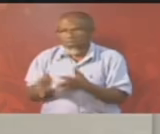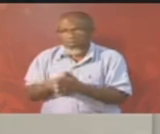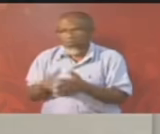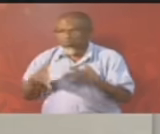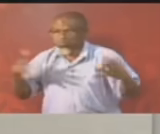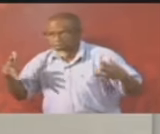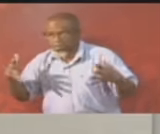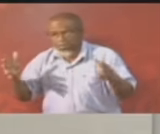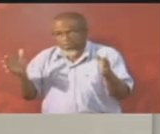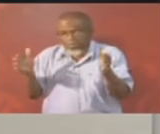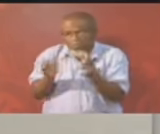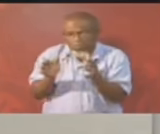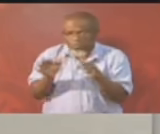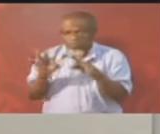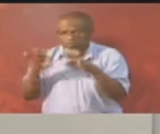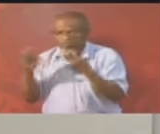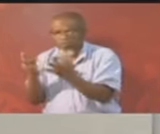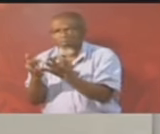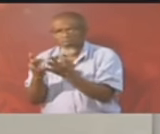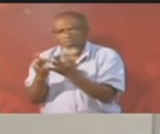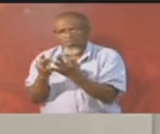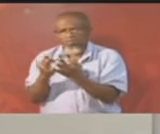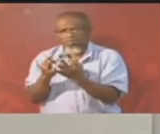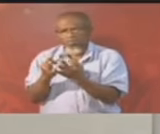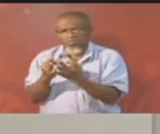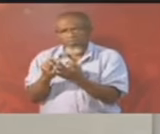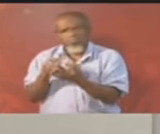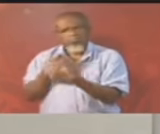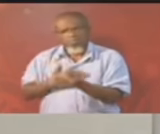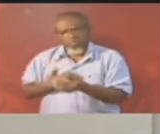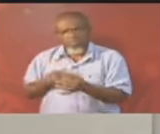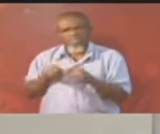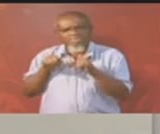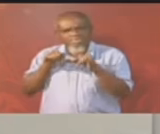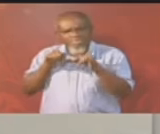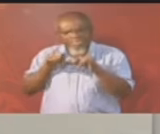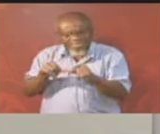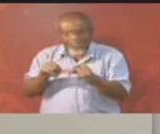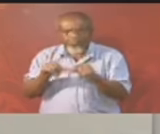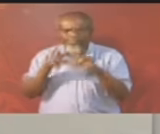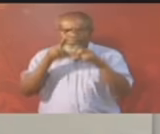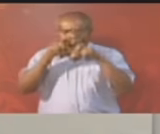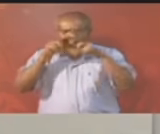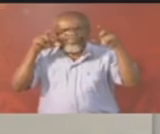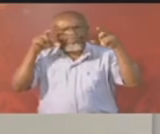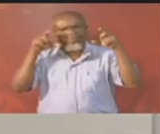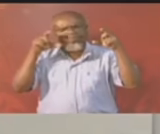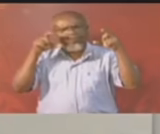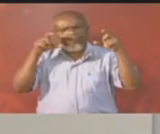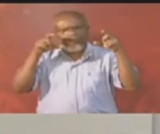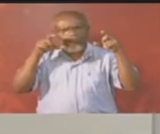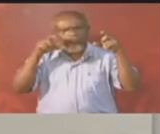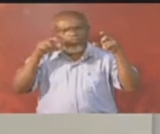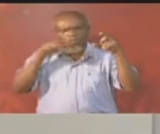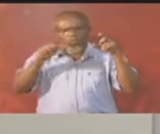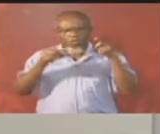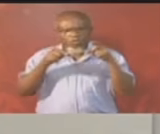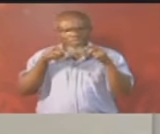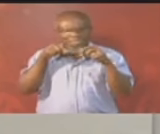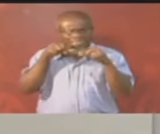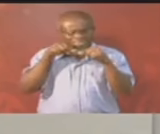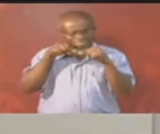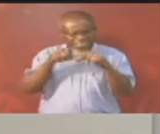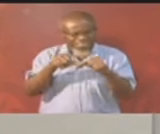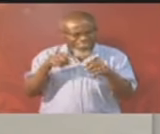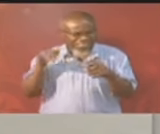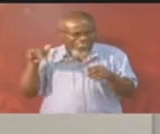to a particular area of said household. You keep your mask on. You don't share spaces and you don't occupy the same space as the other